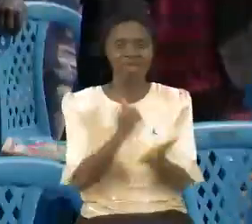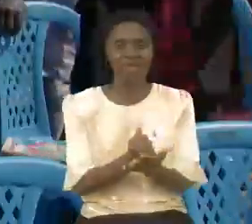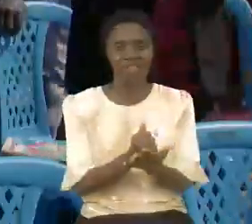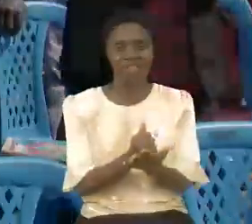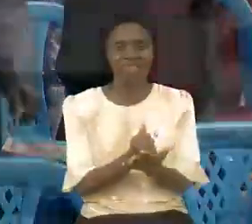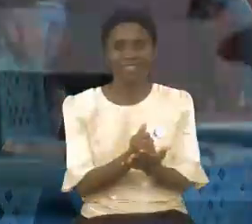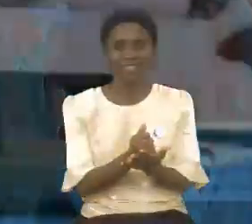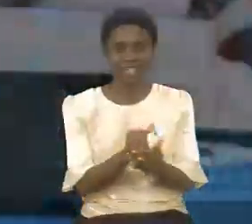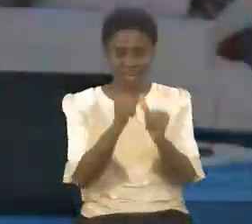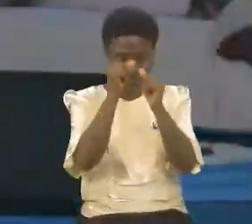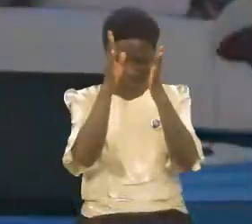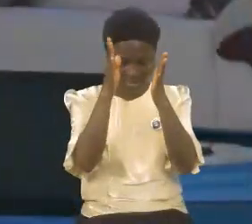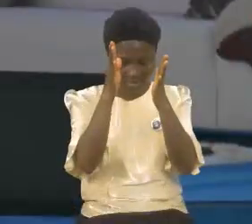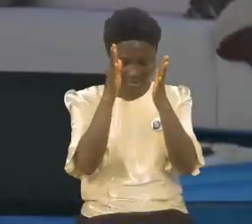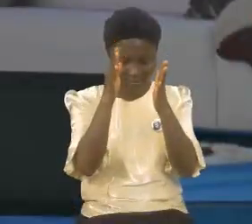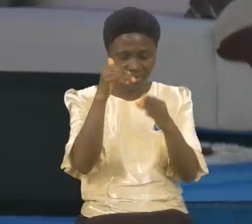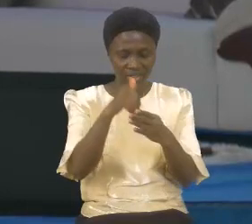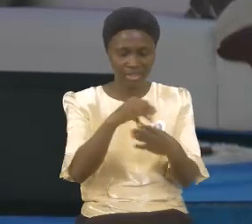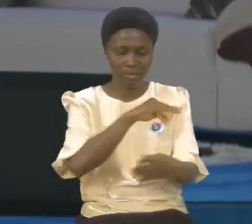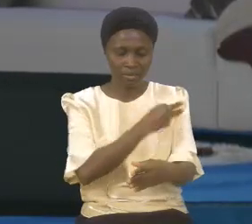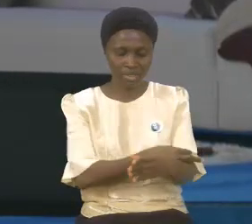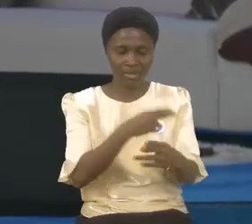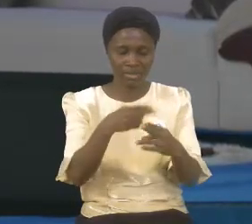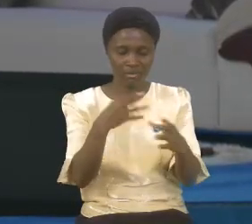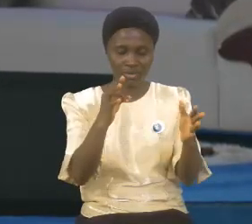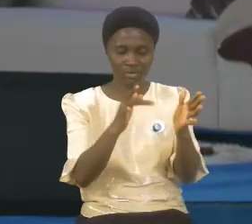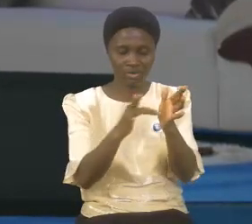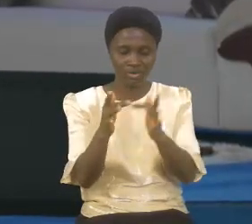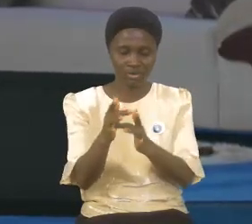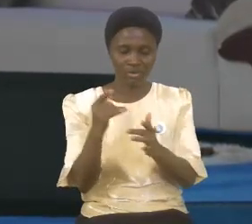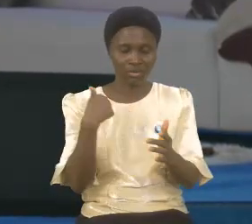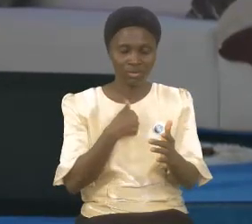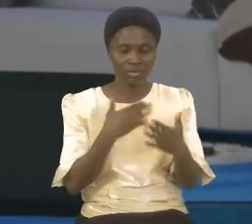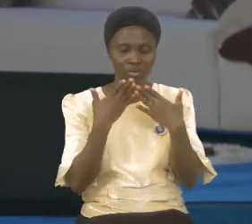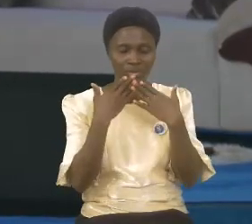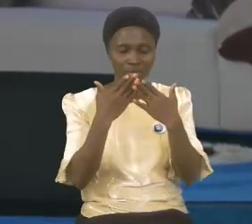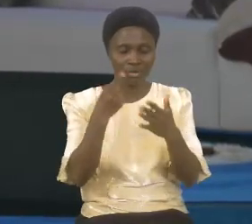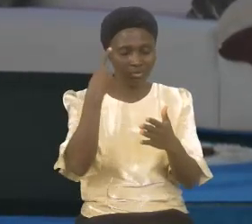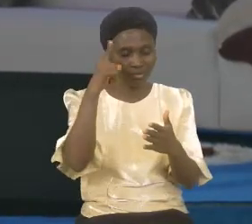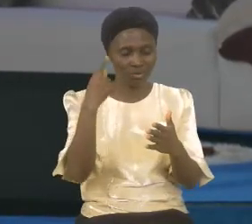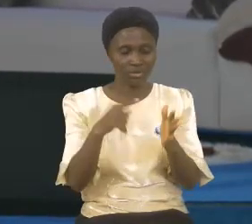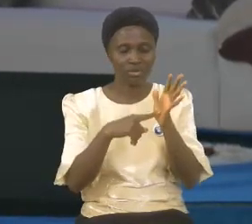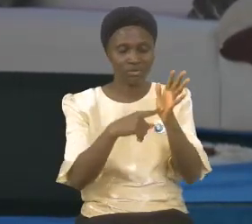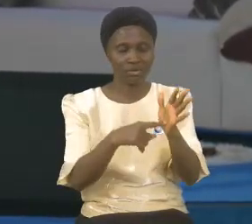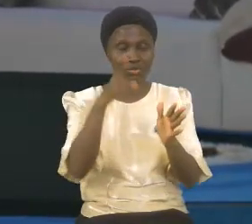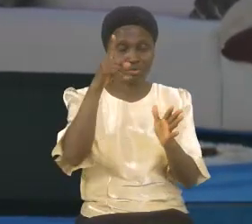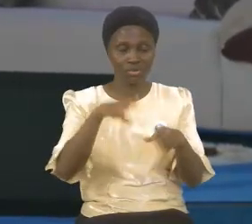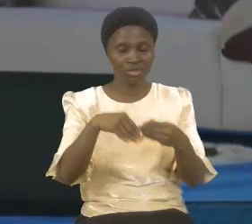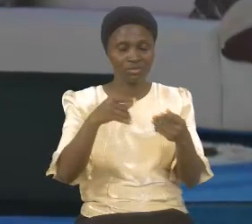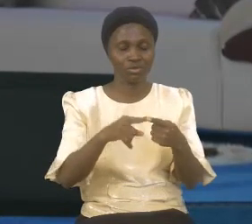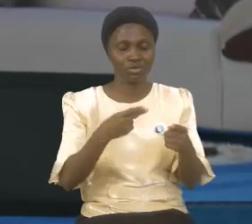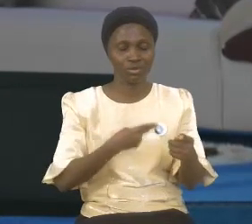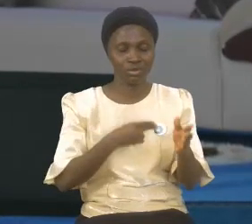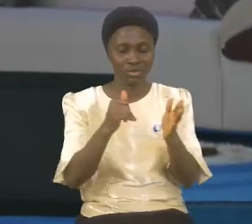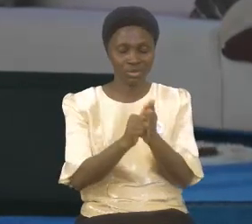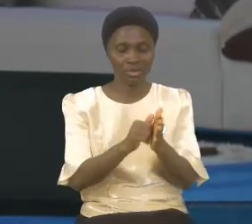Yeah. Father, in the mighty name of Jesus, we thank you for the revelation you have given us that